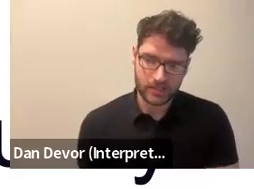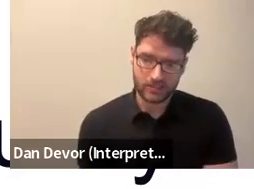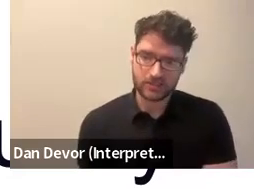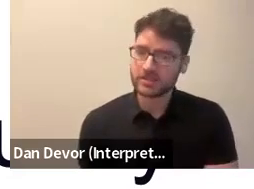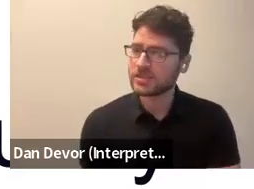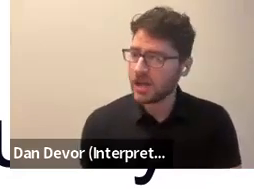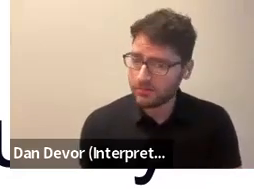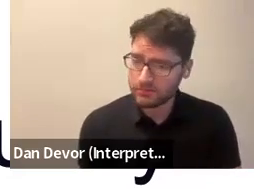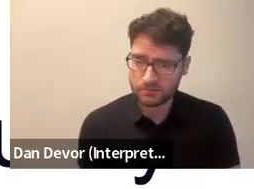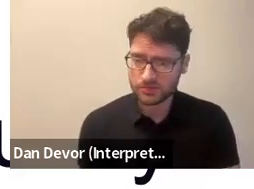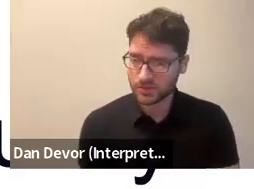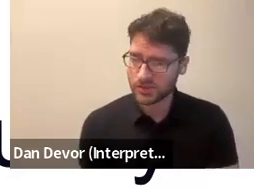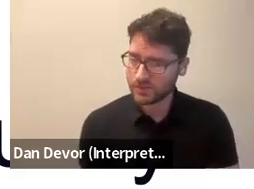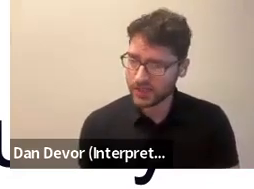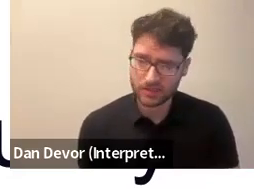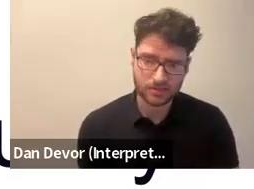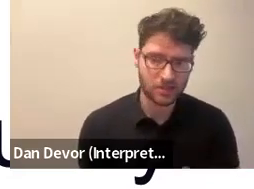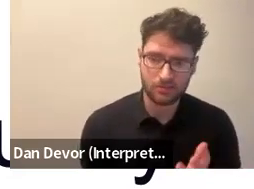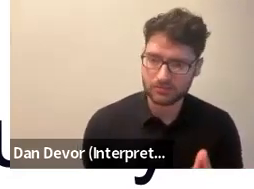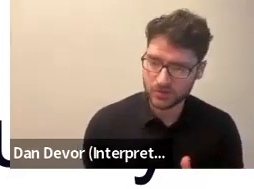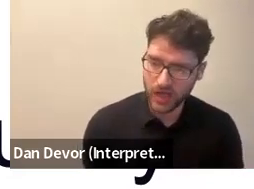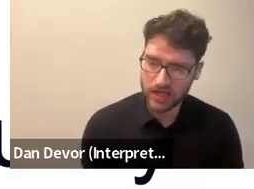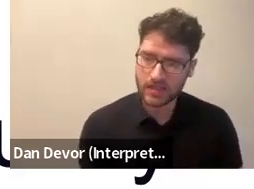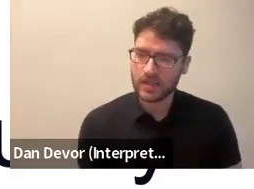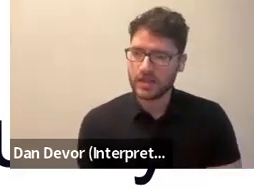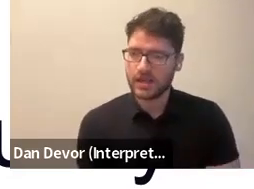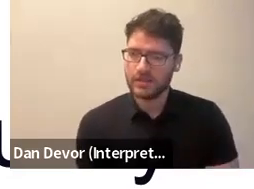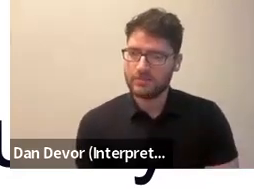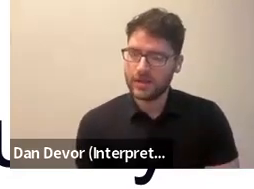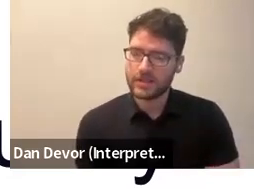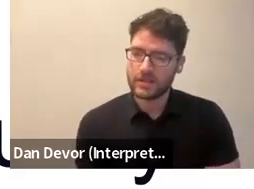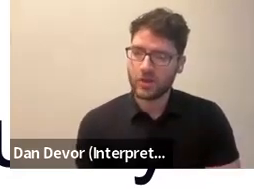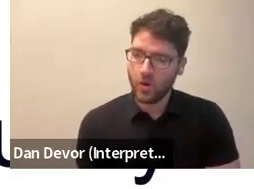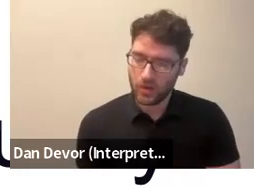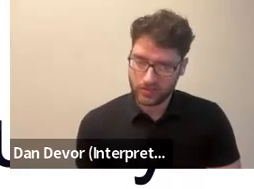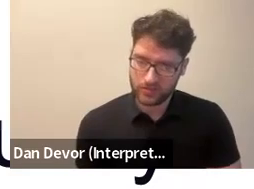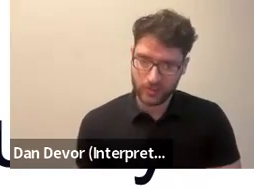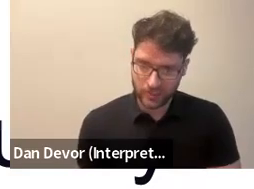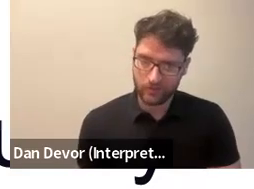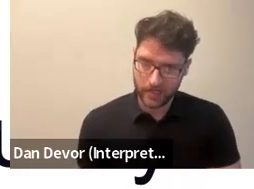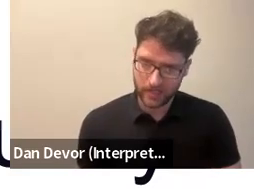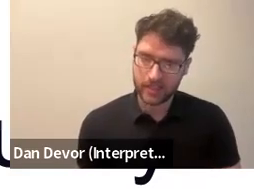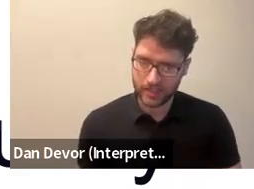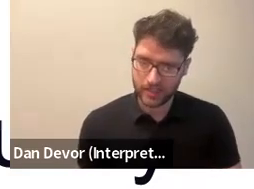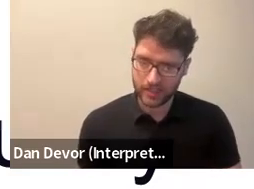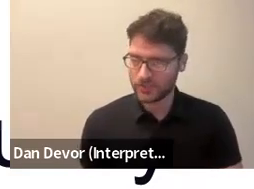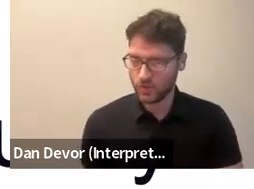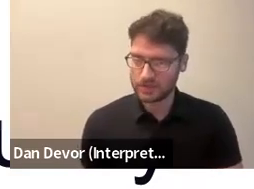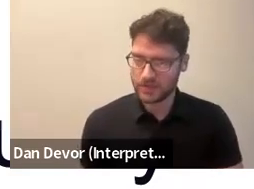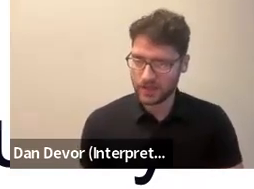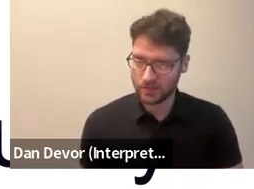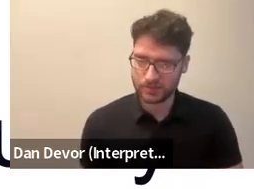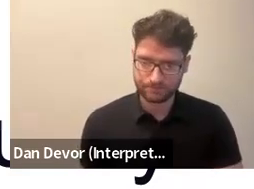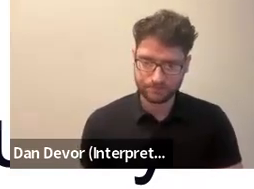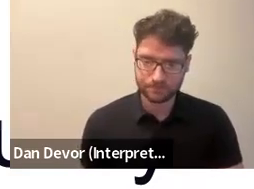writing in English. Some choose to speak, some do not, but the goal is reading and writing in English as